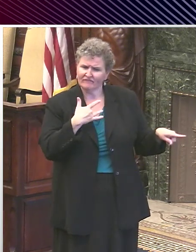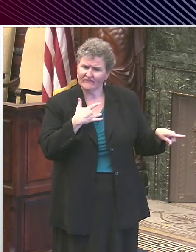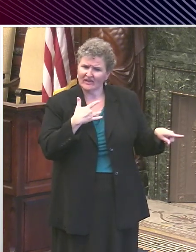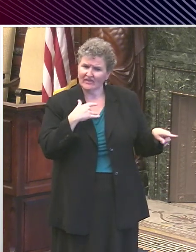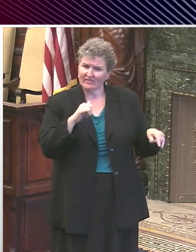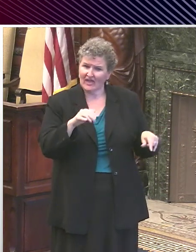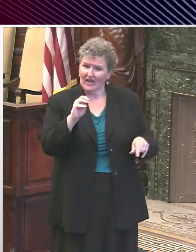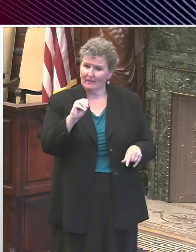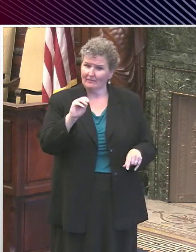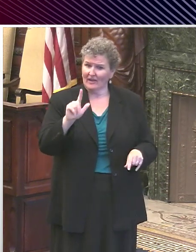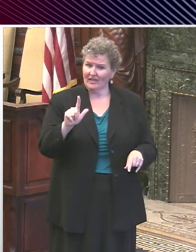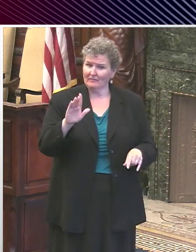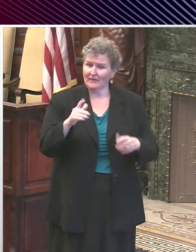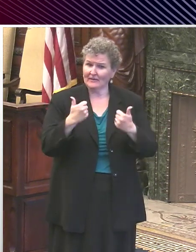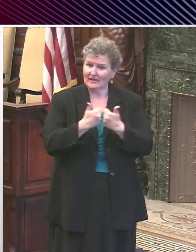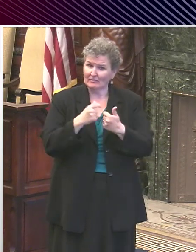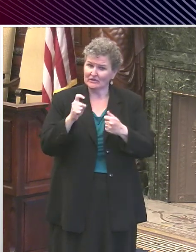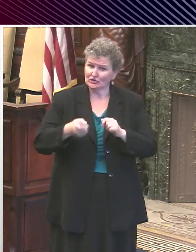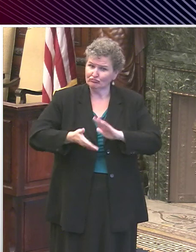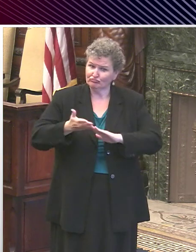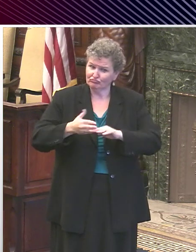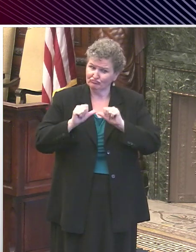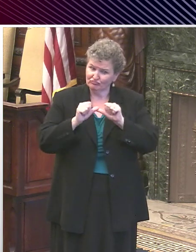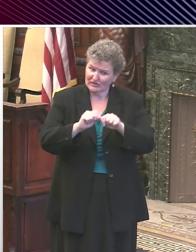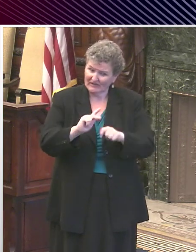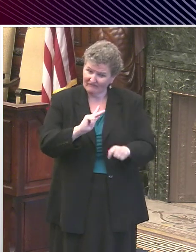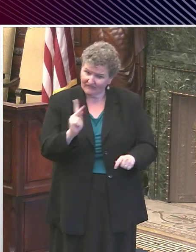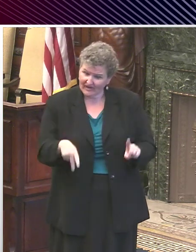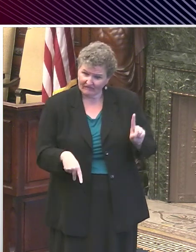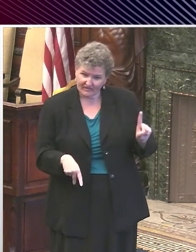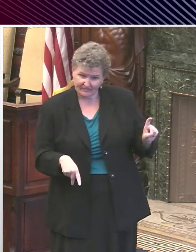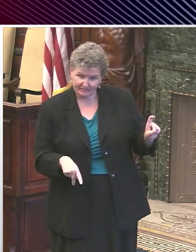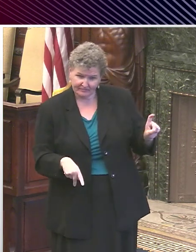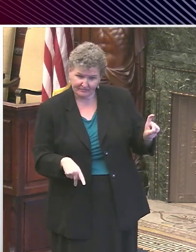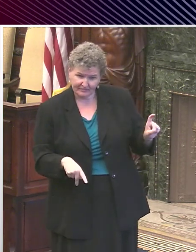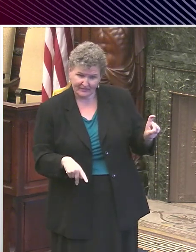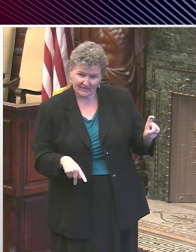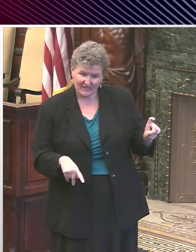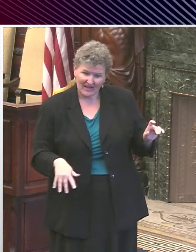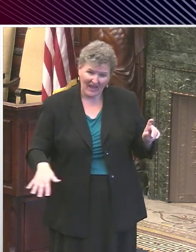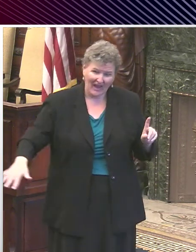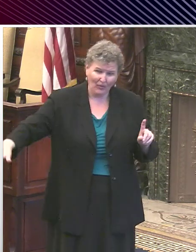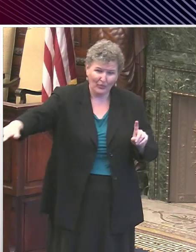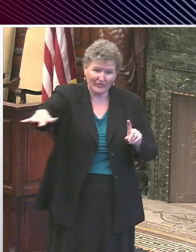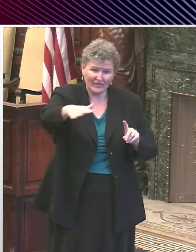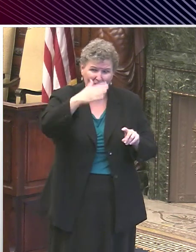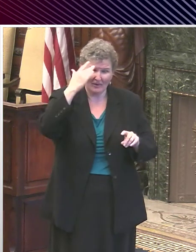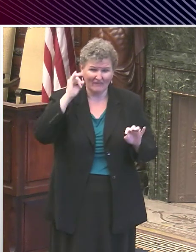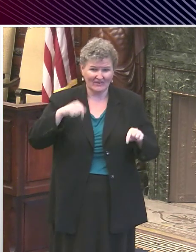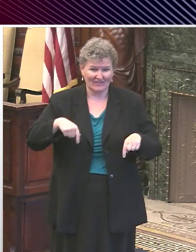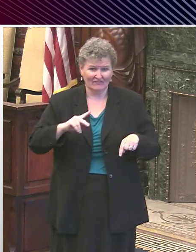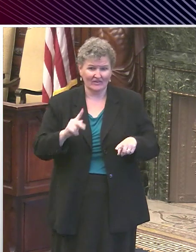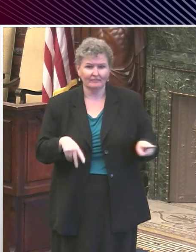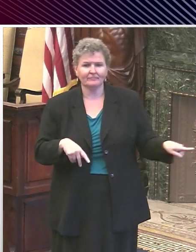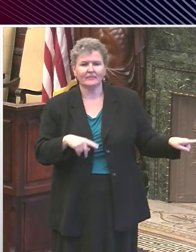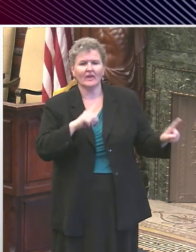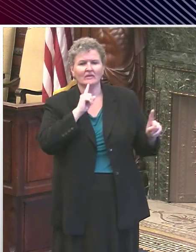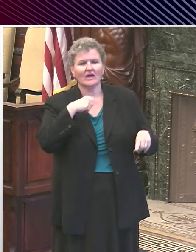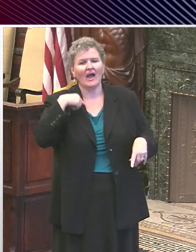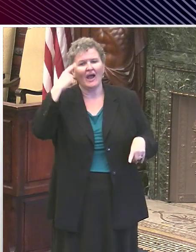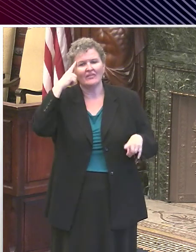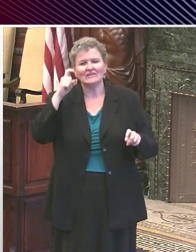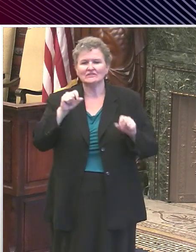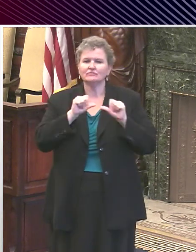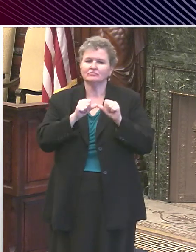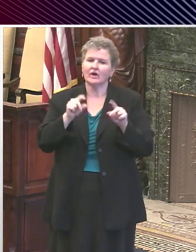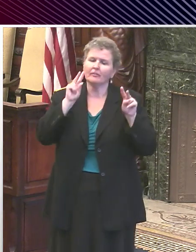should continue here in Philadelphia and around the league, given what happened here? I think we should continue to monitor what's going on and